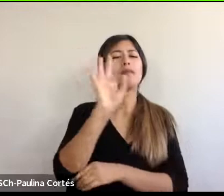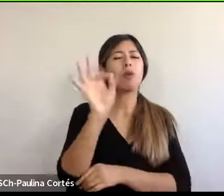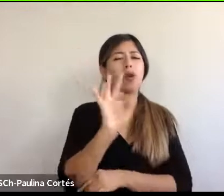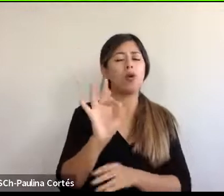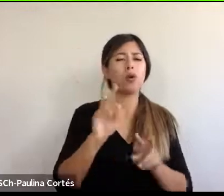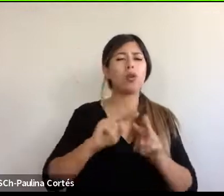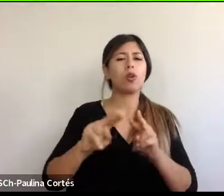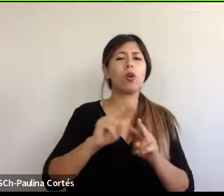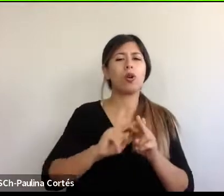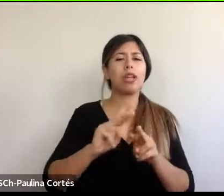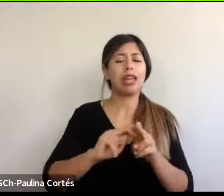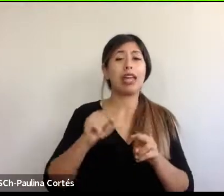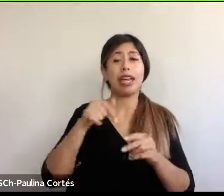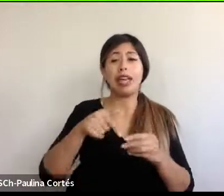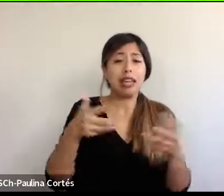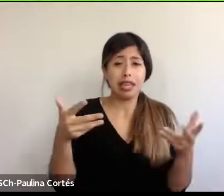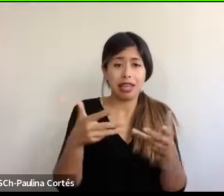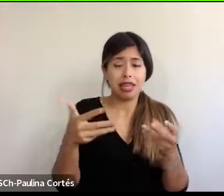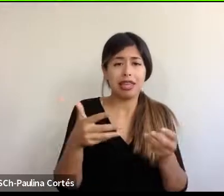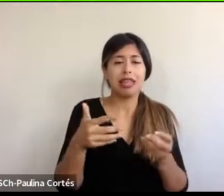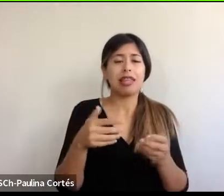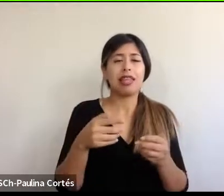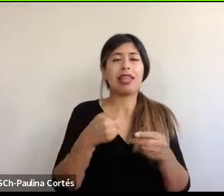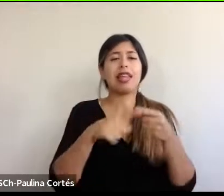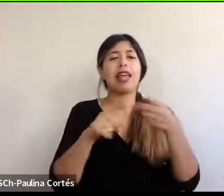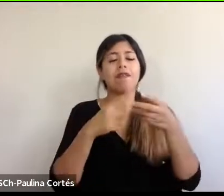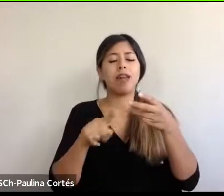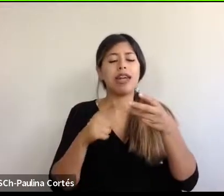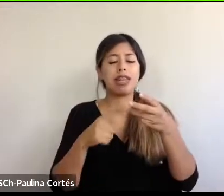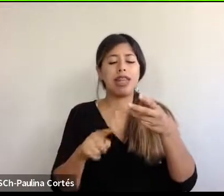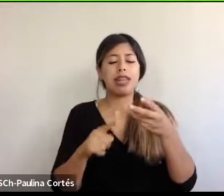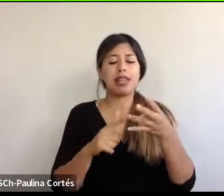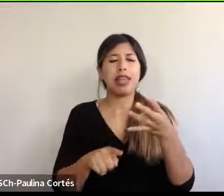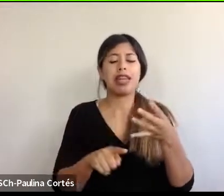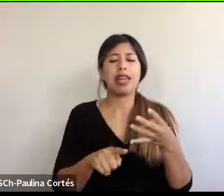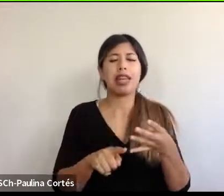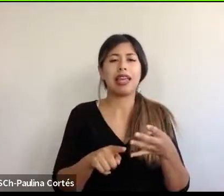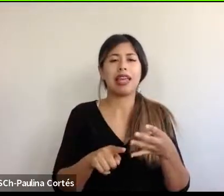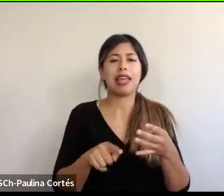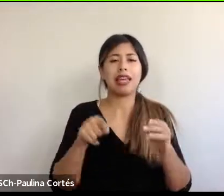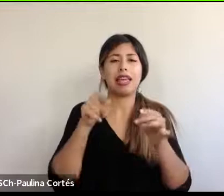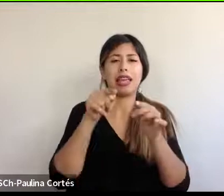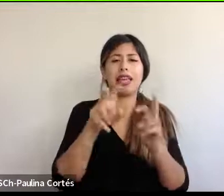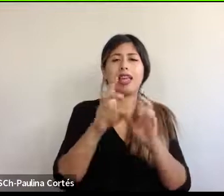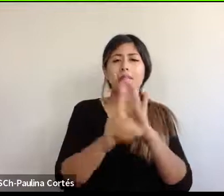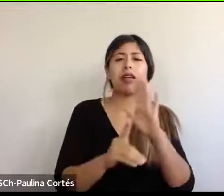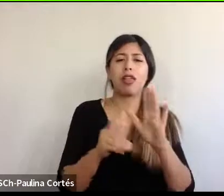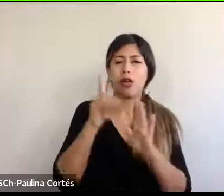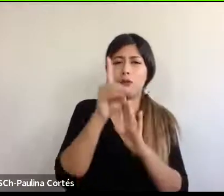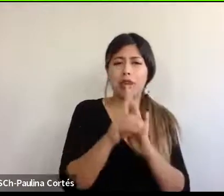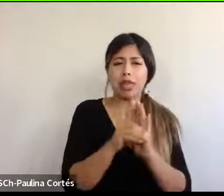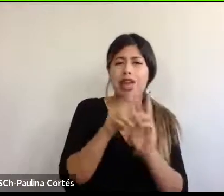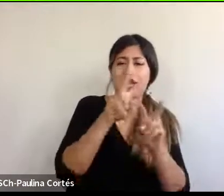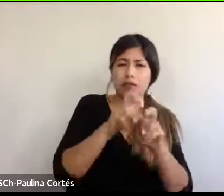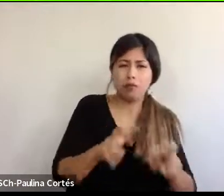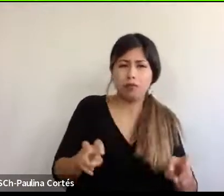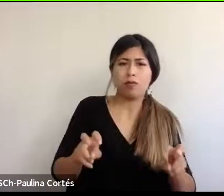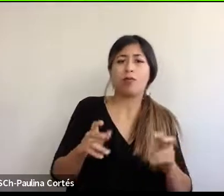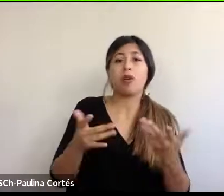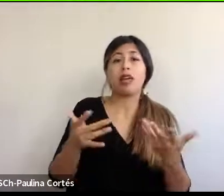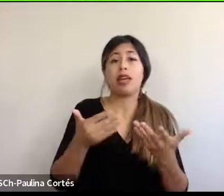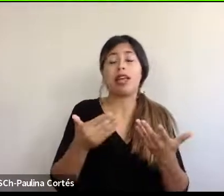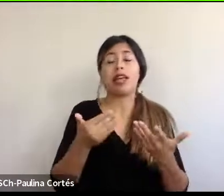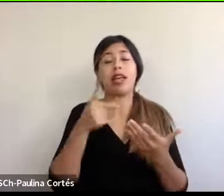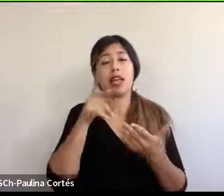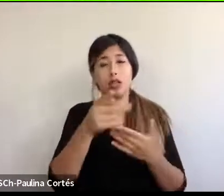screenings of films, documentary, and hopefully next edition, also fiction. where we connect the